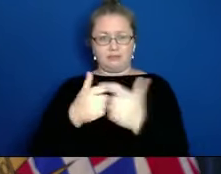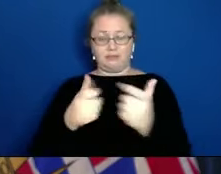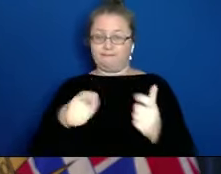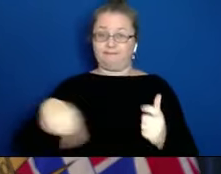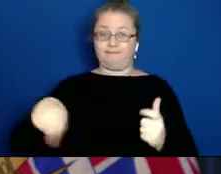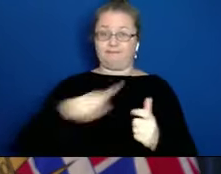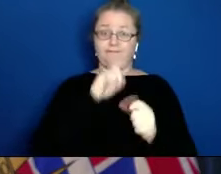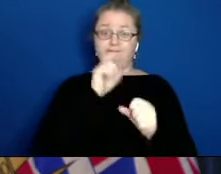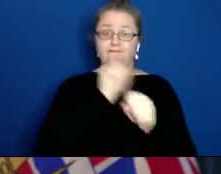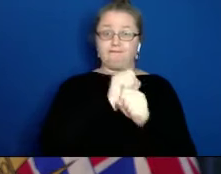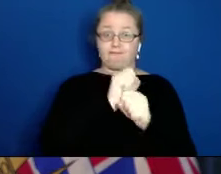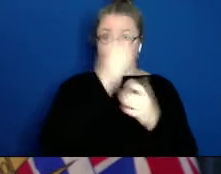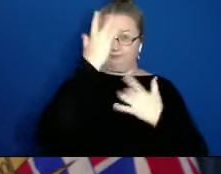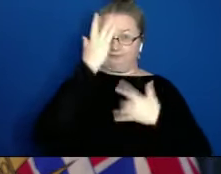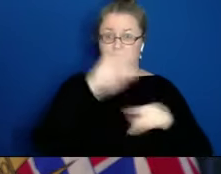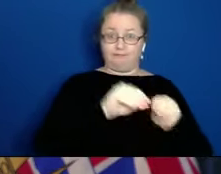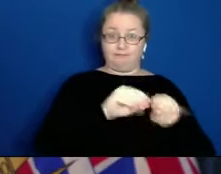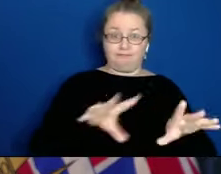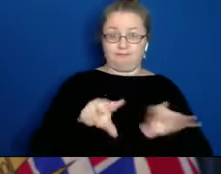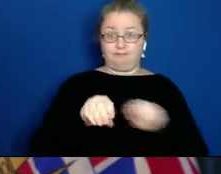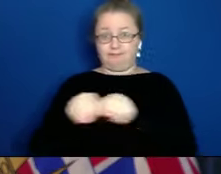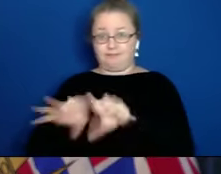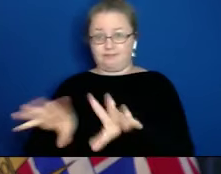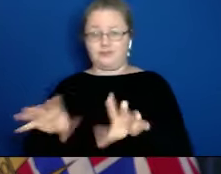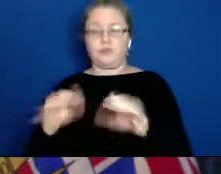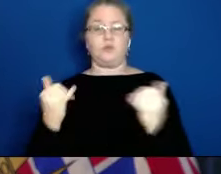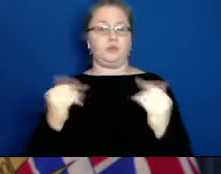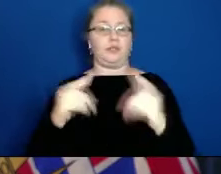those ways to care for each other remotely.